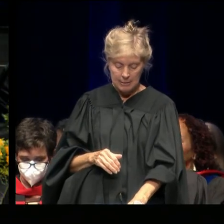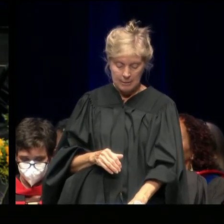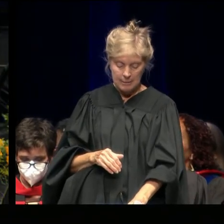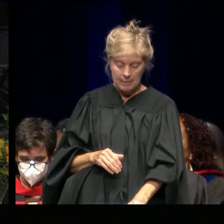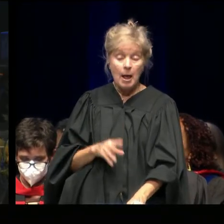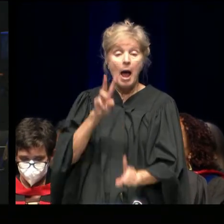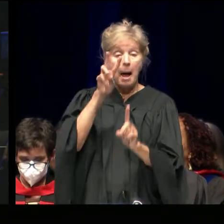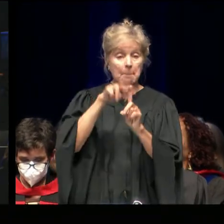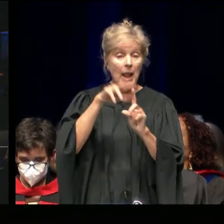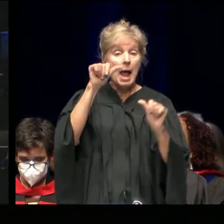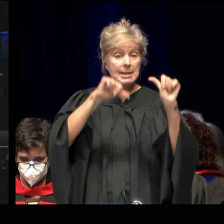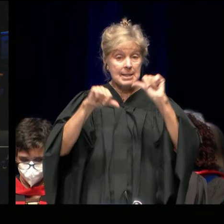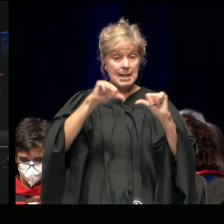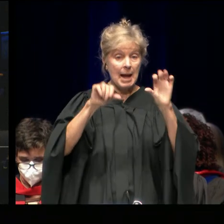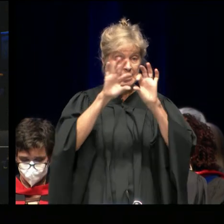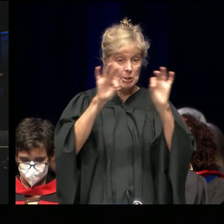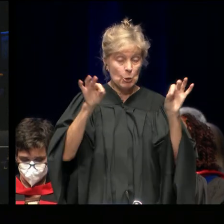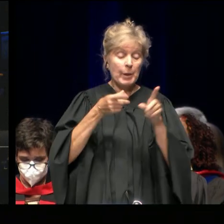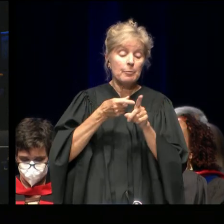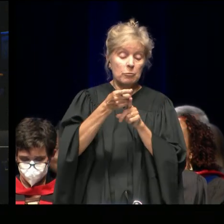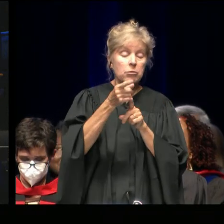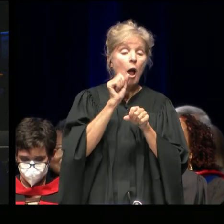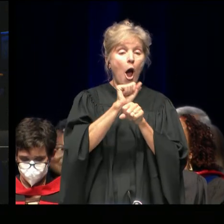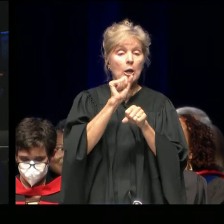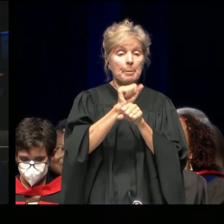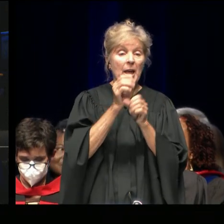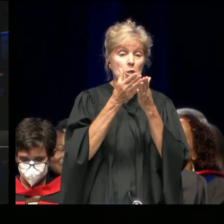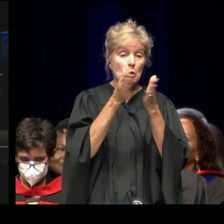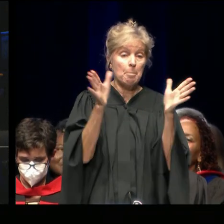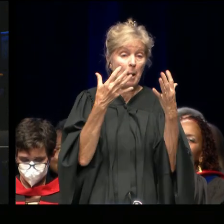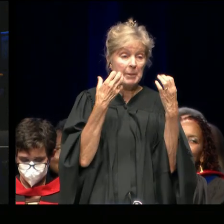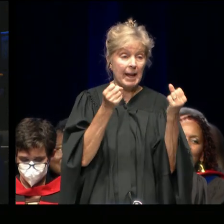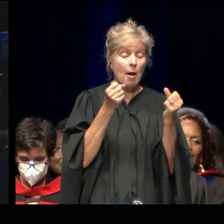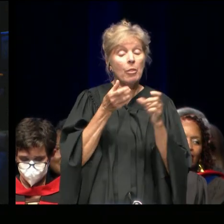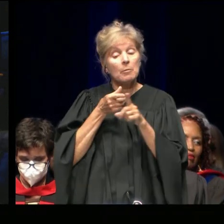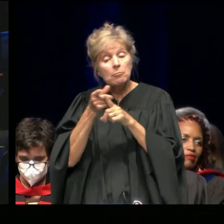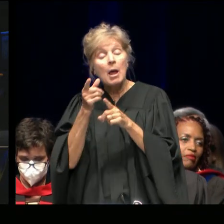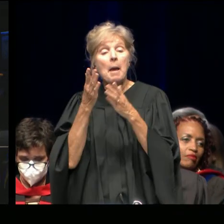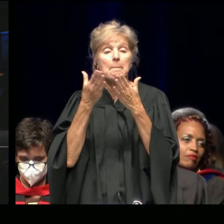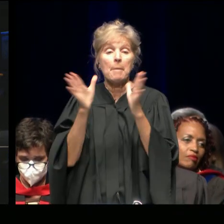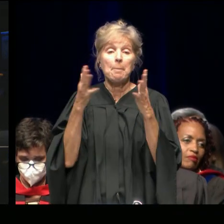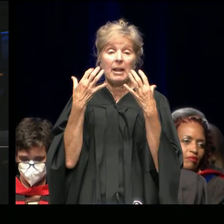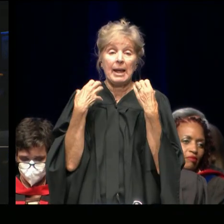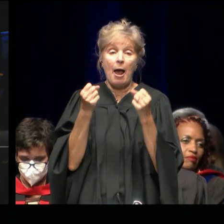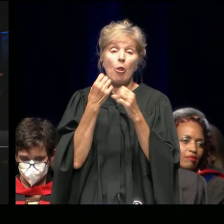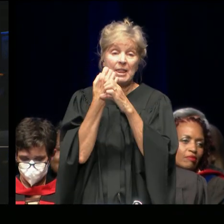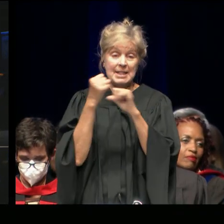Bachelor of Applied Science in Occupational and Public Health, Public Health and Safety.